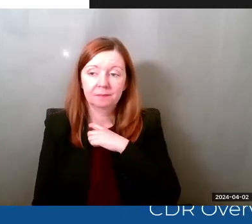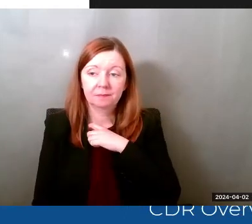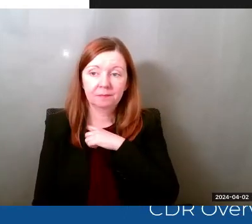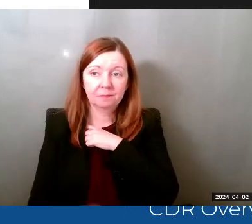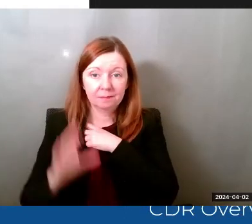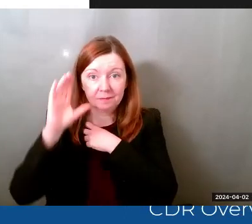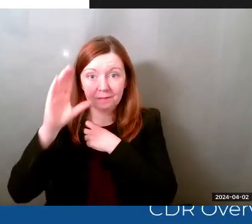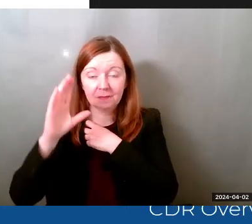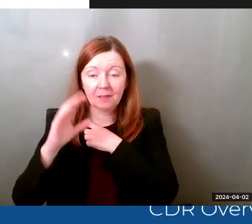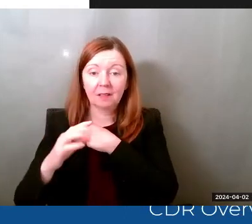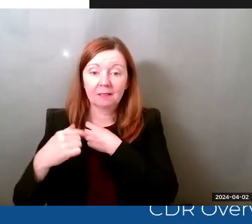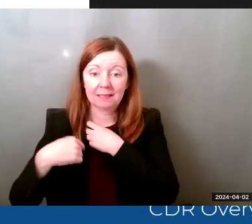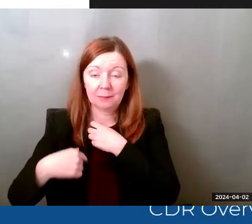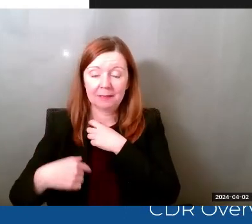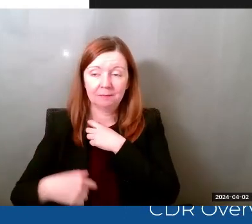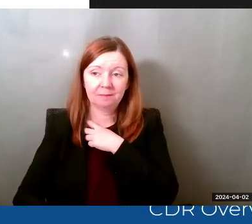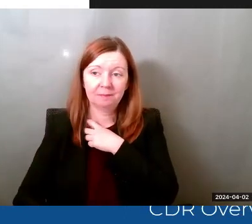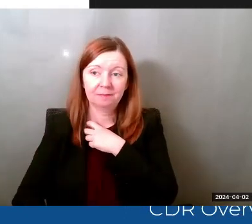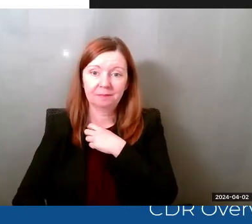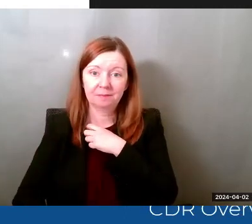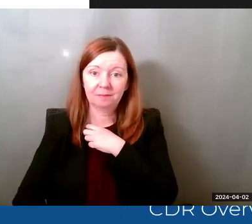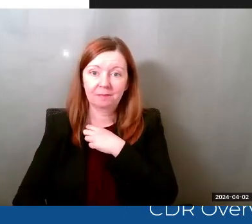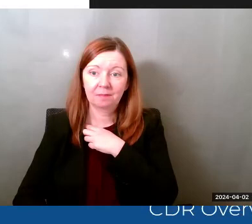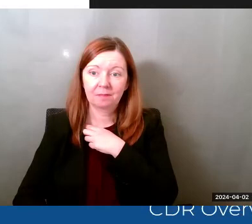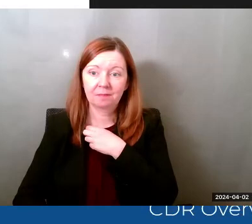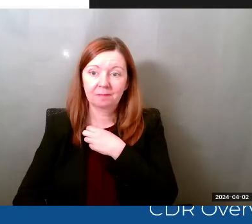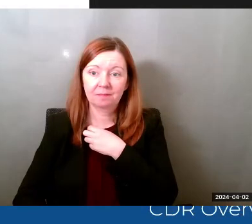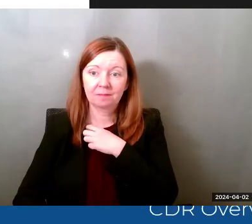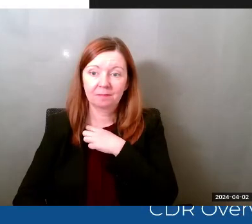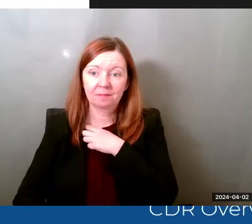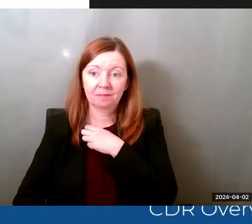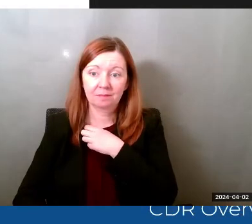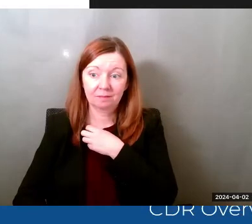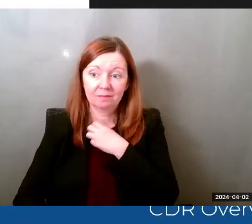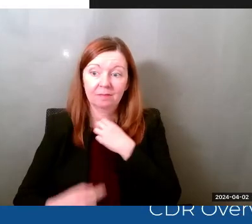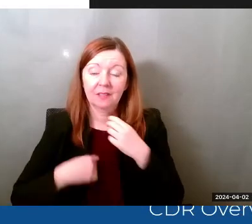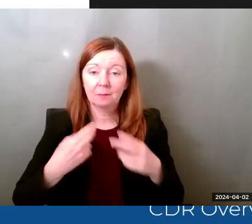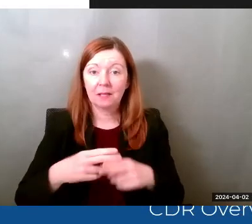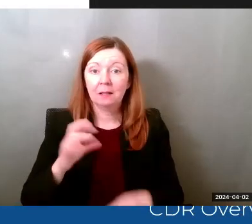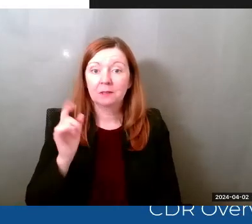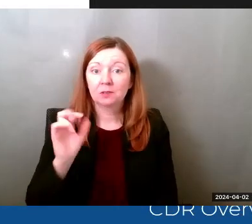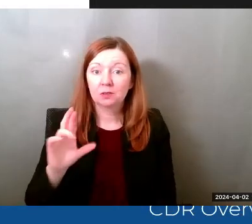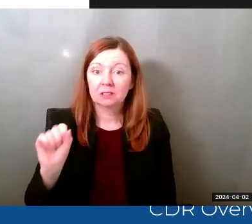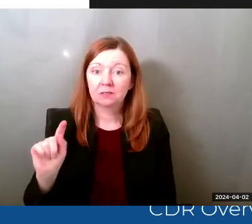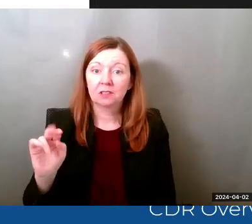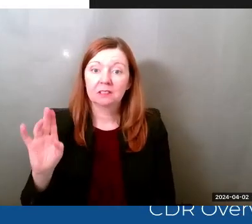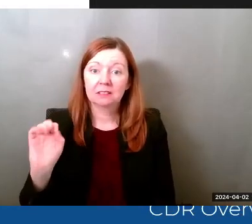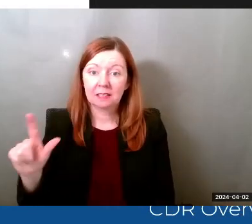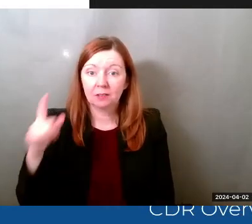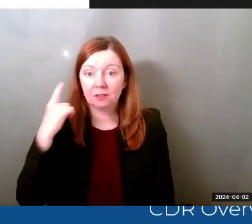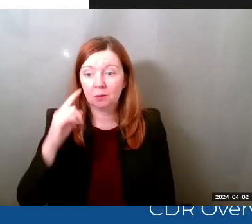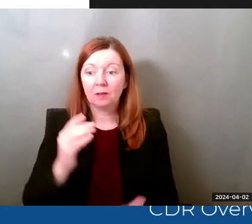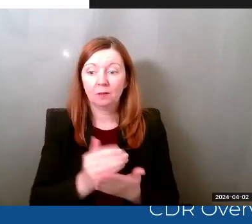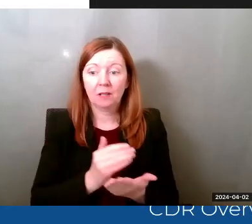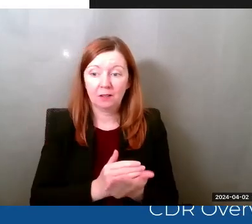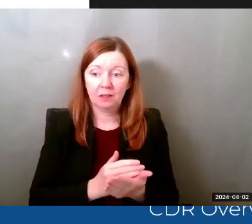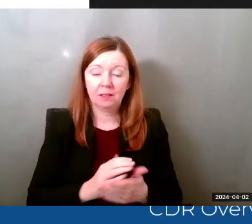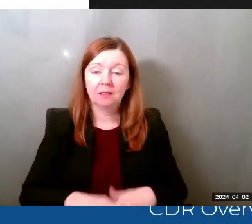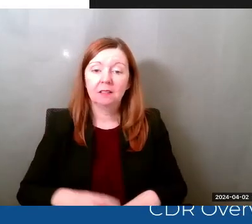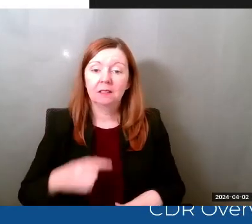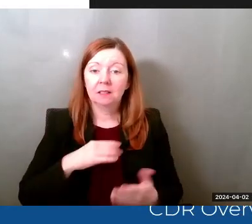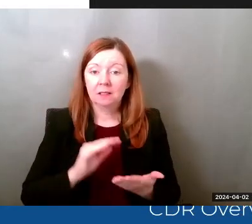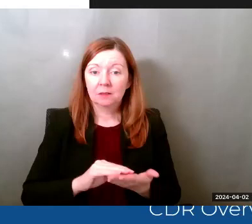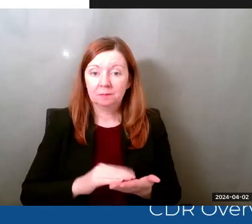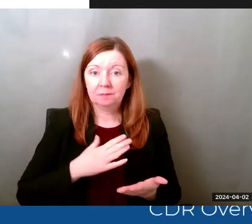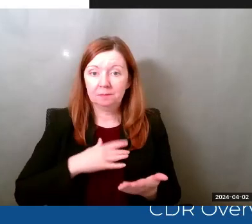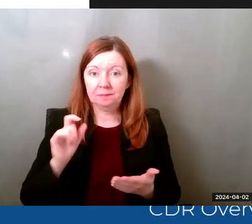Hi, yeah, that's me. Yeah. My name is Christopher Steffel for the record, and I wrote down my